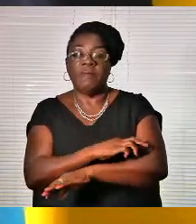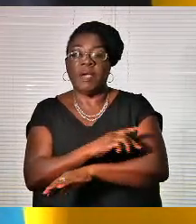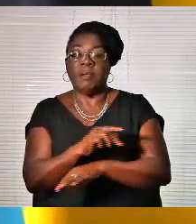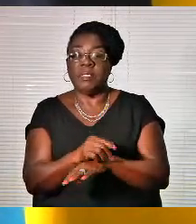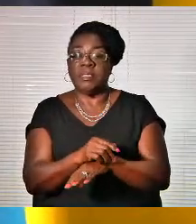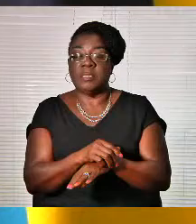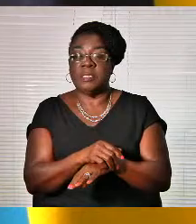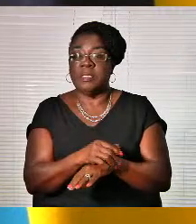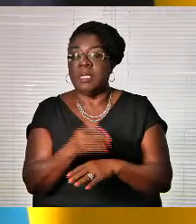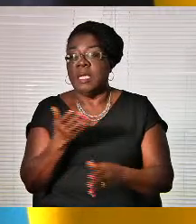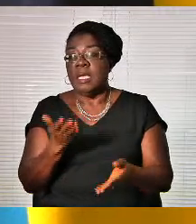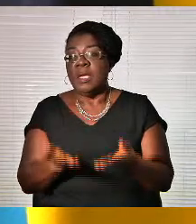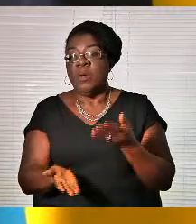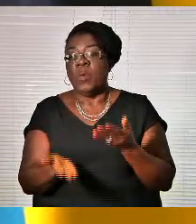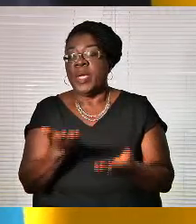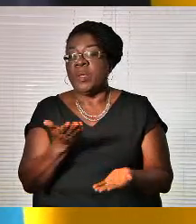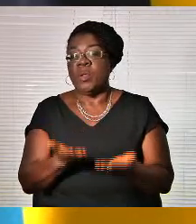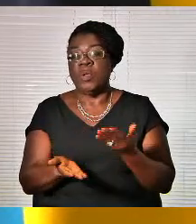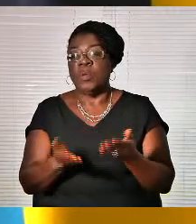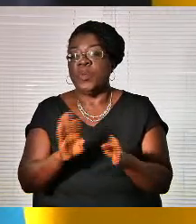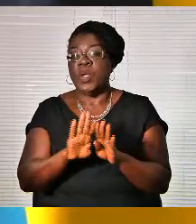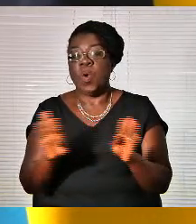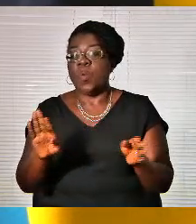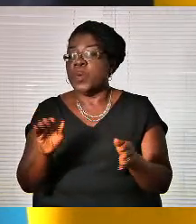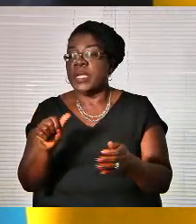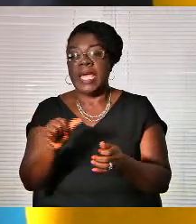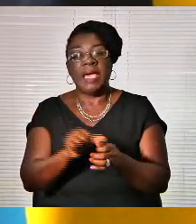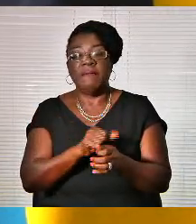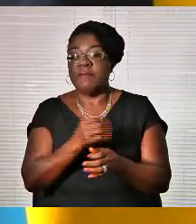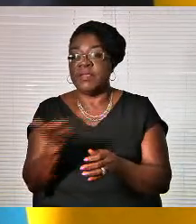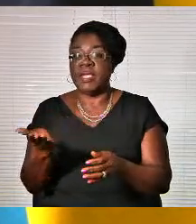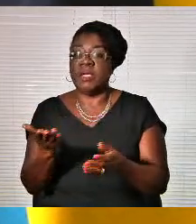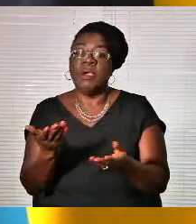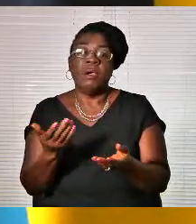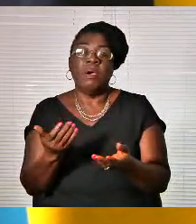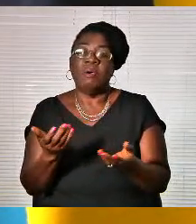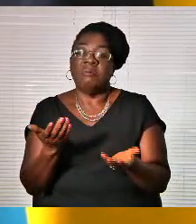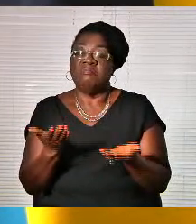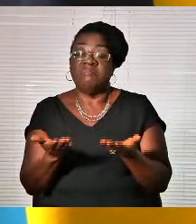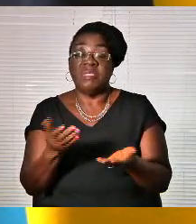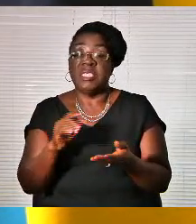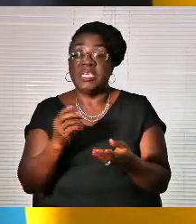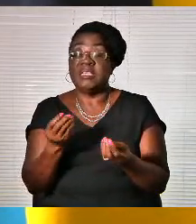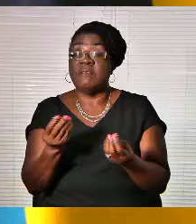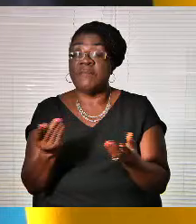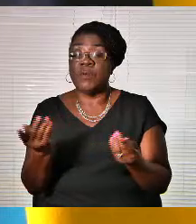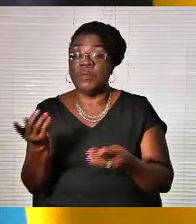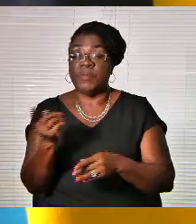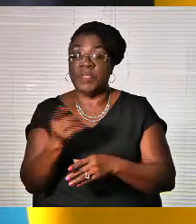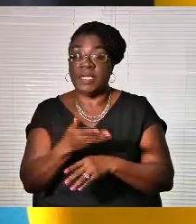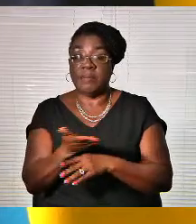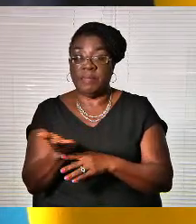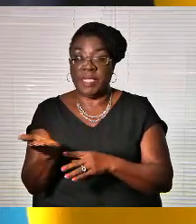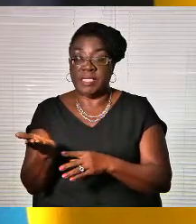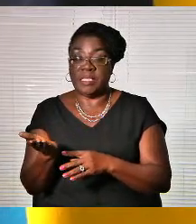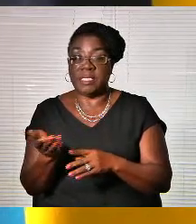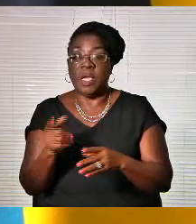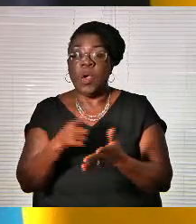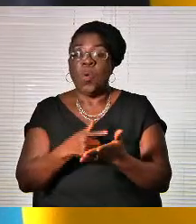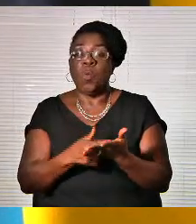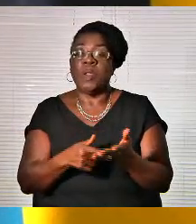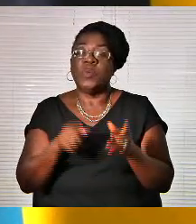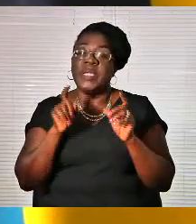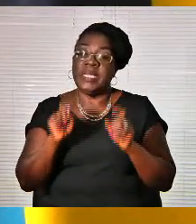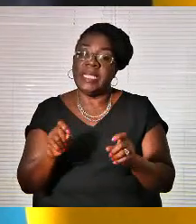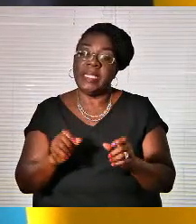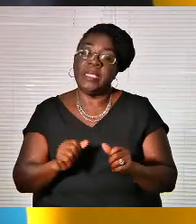whether or not we opened everything or just a few things, certainly what we require to happen as we